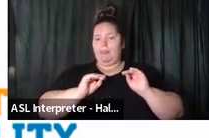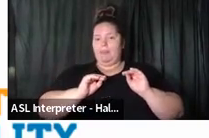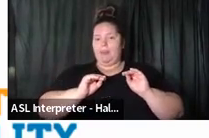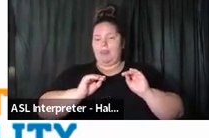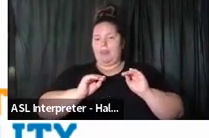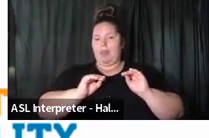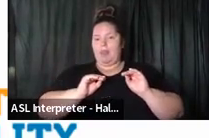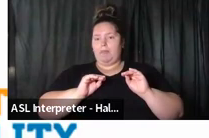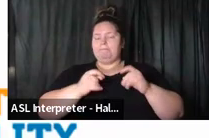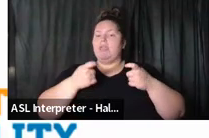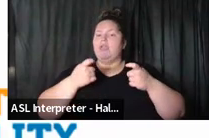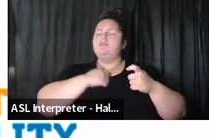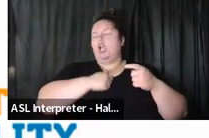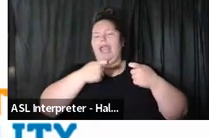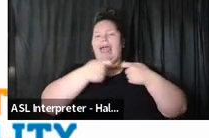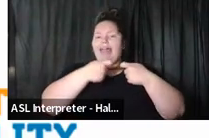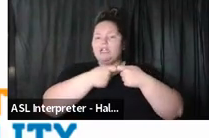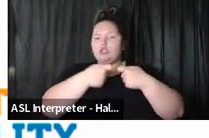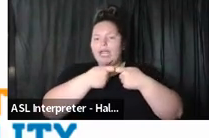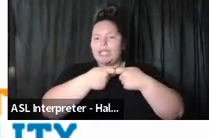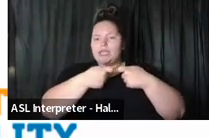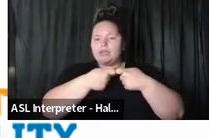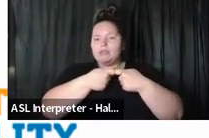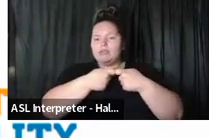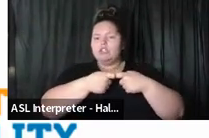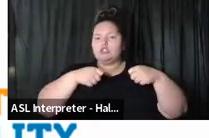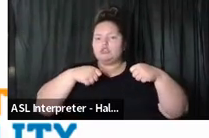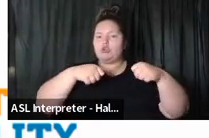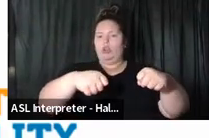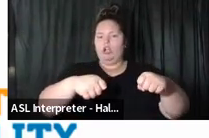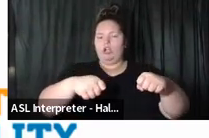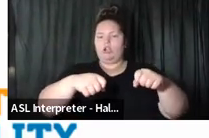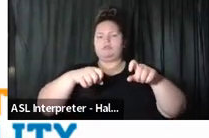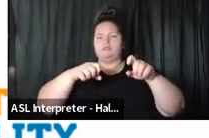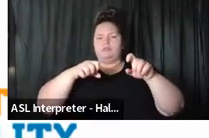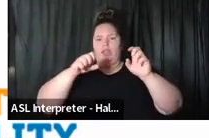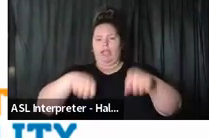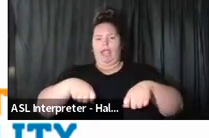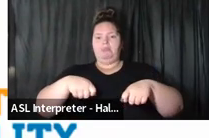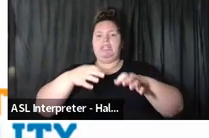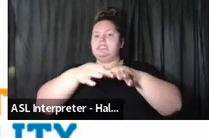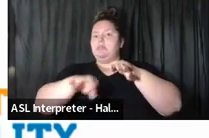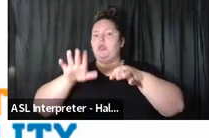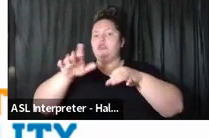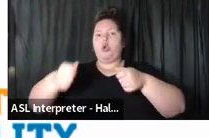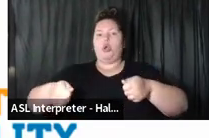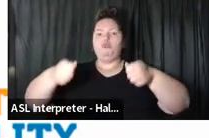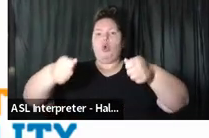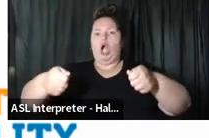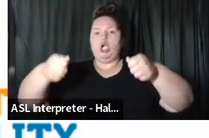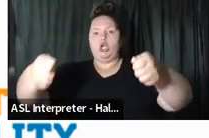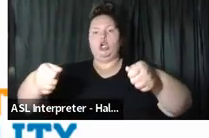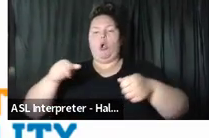electric or a stroller. It could be something as simple as your walker or a cane if you just needed